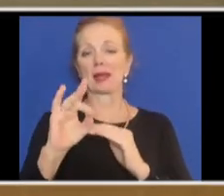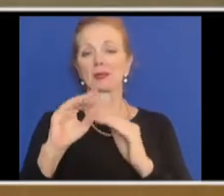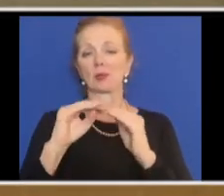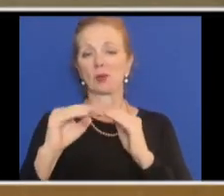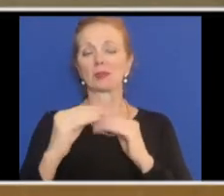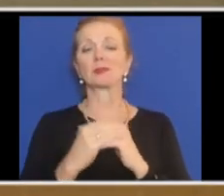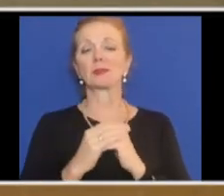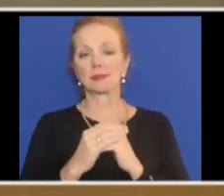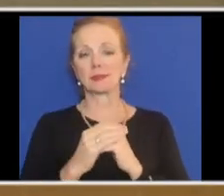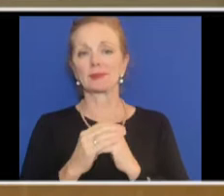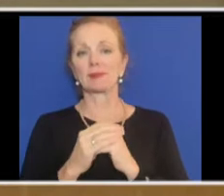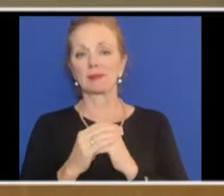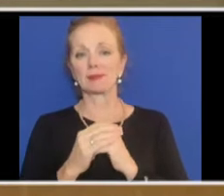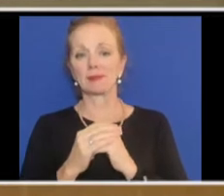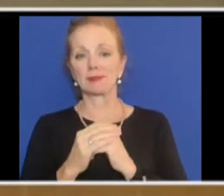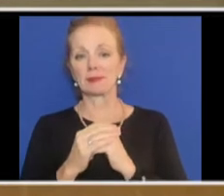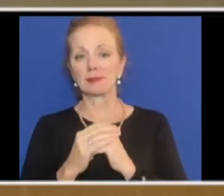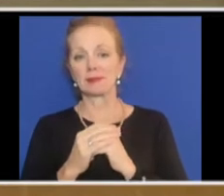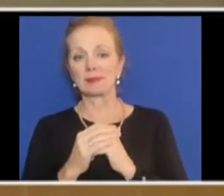um